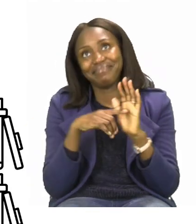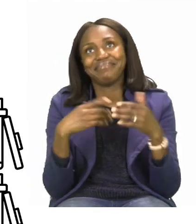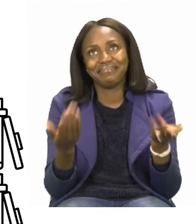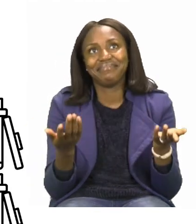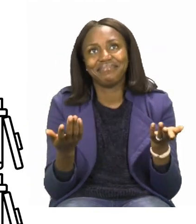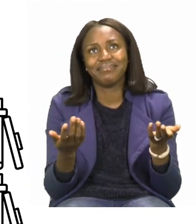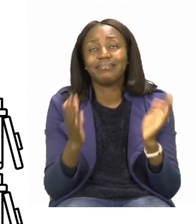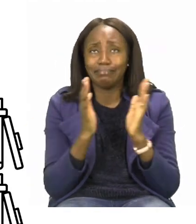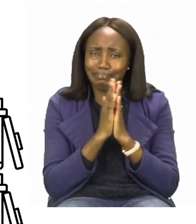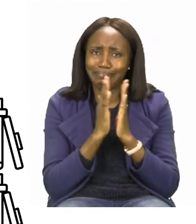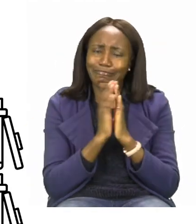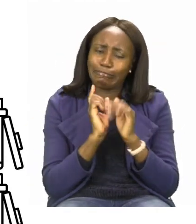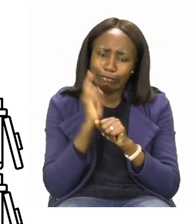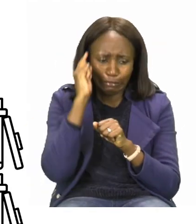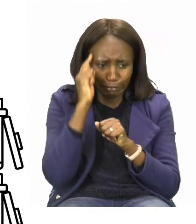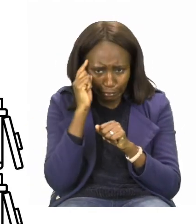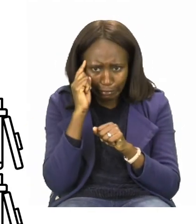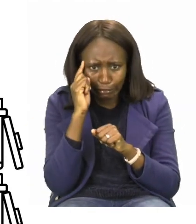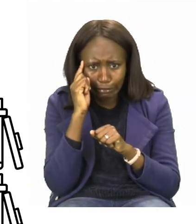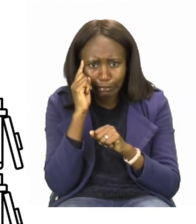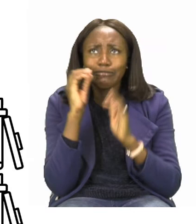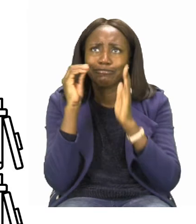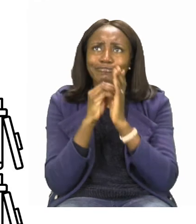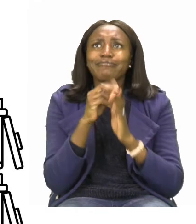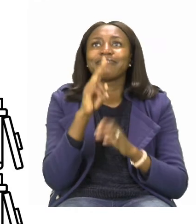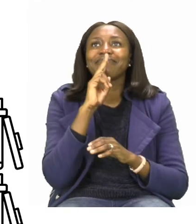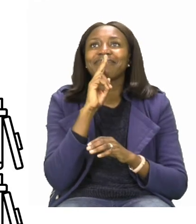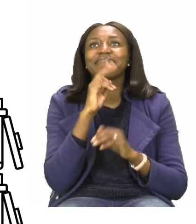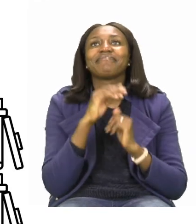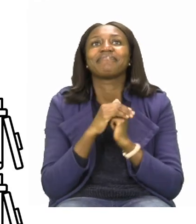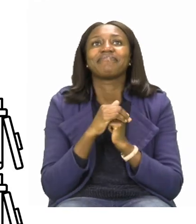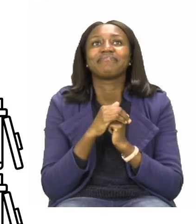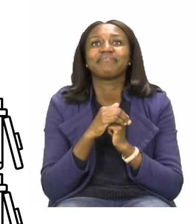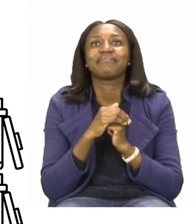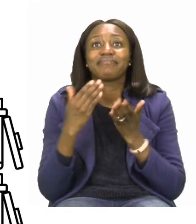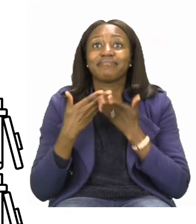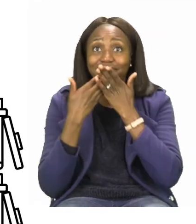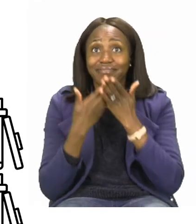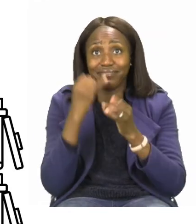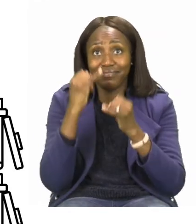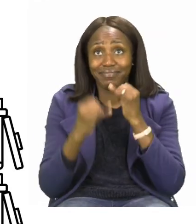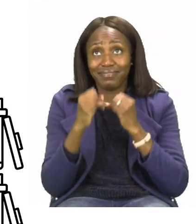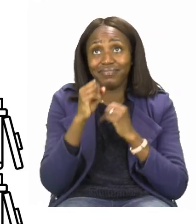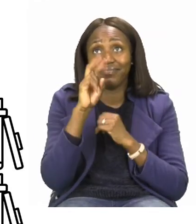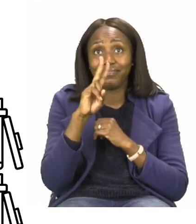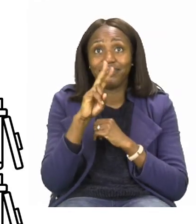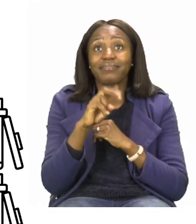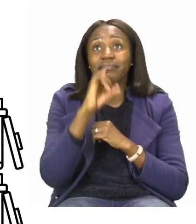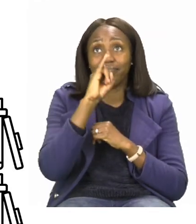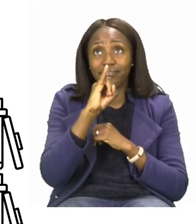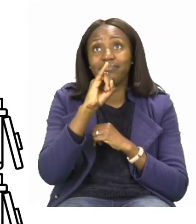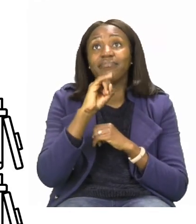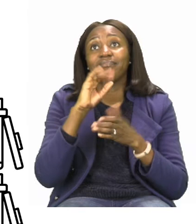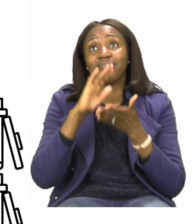carefully before we write our answers. We're going to do the last two at the bottom, E and J.